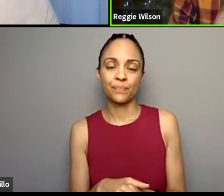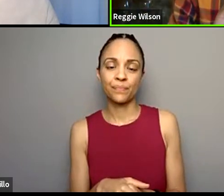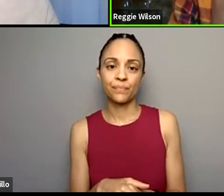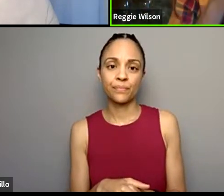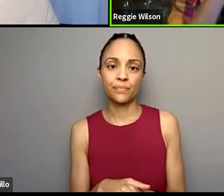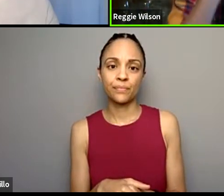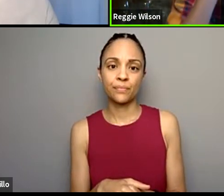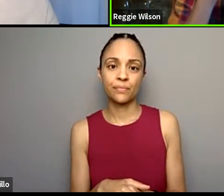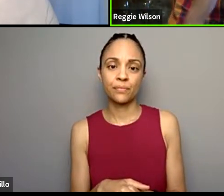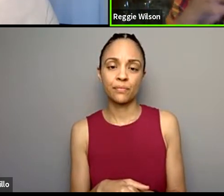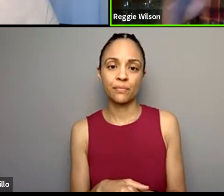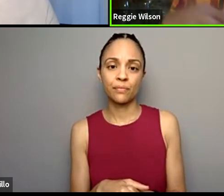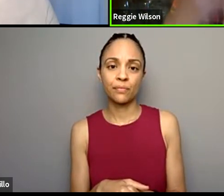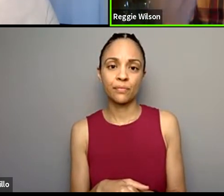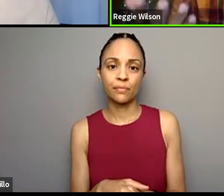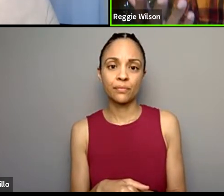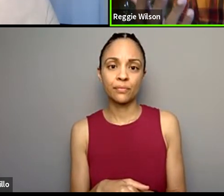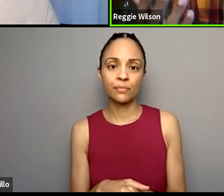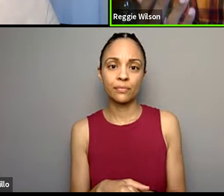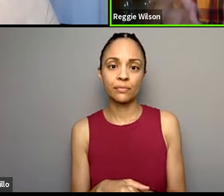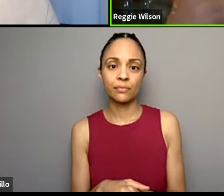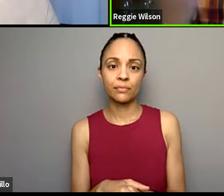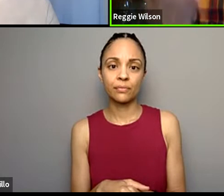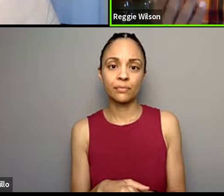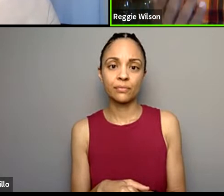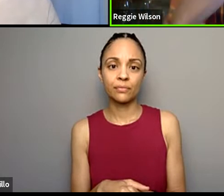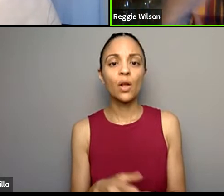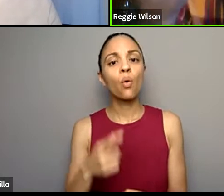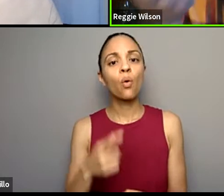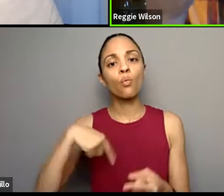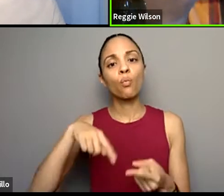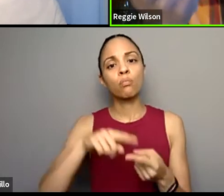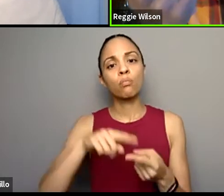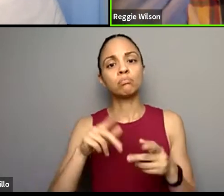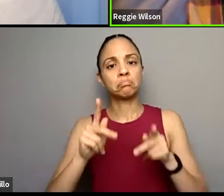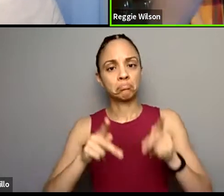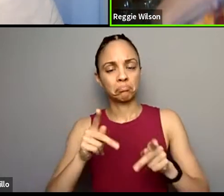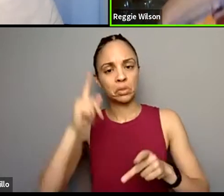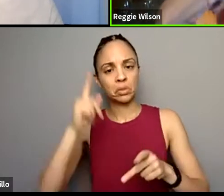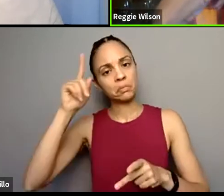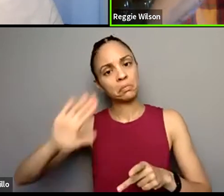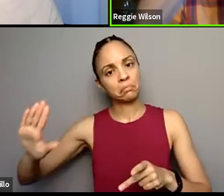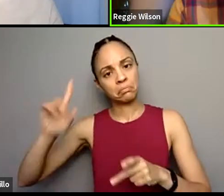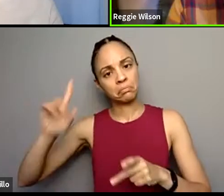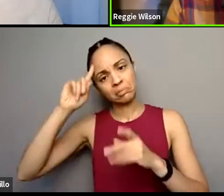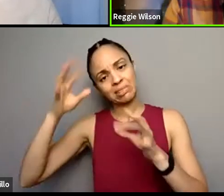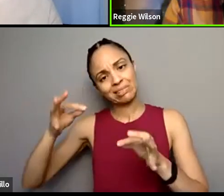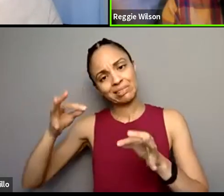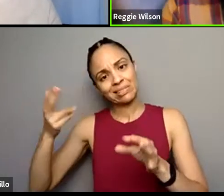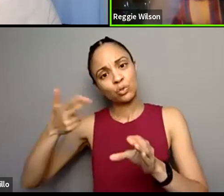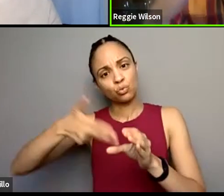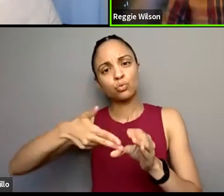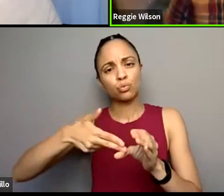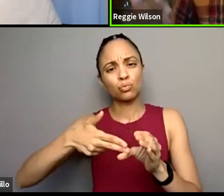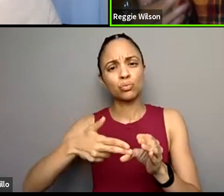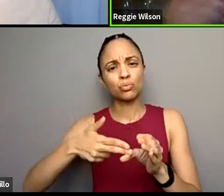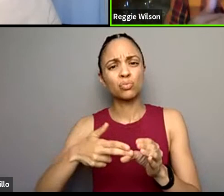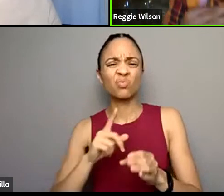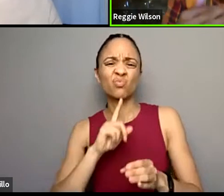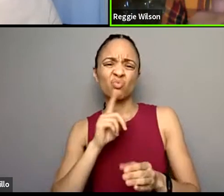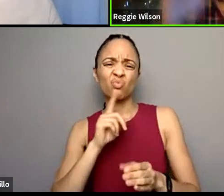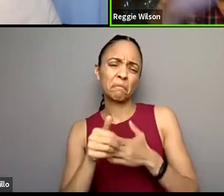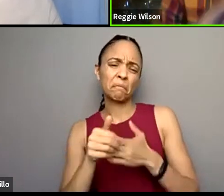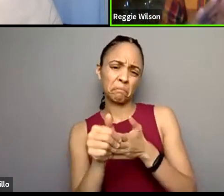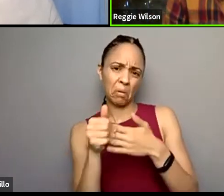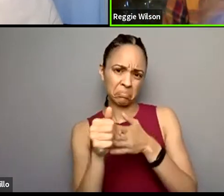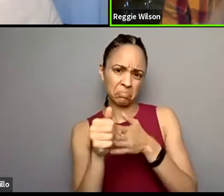like, I usually sit, have tea. Like I've either heard about them or they've heard about me. They might take a workshop. They might threaten